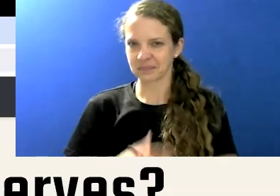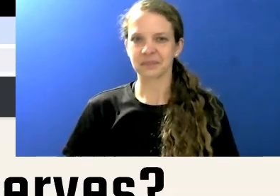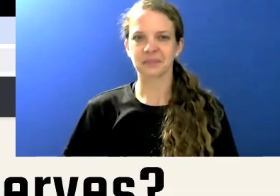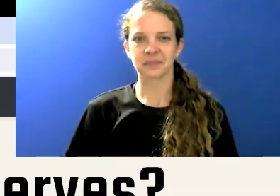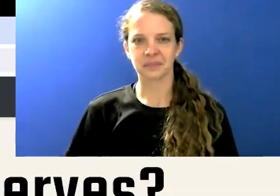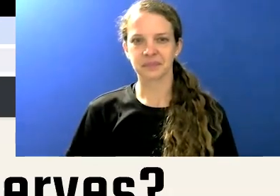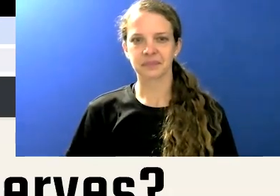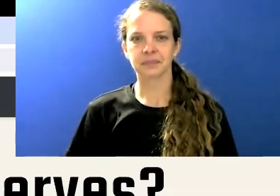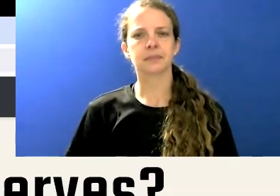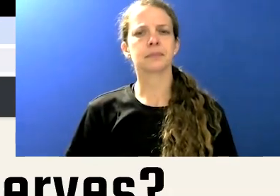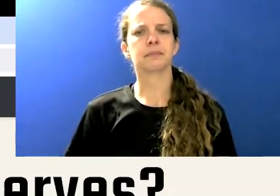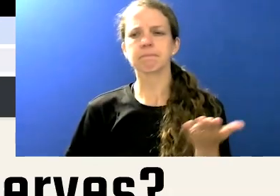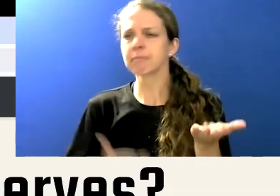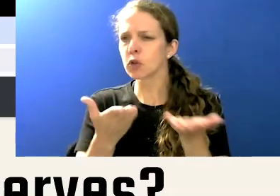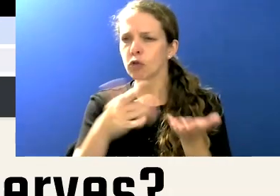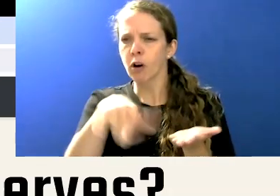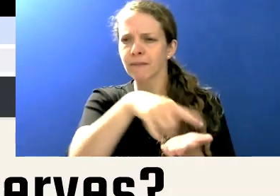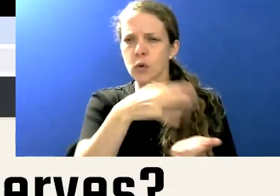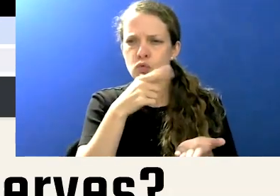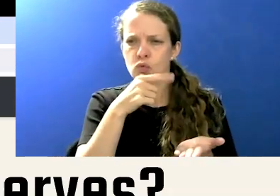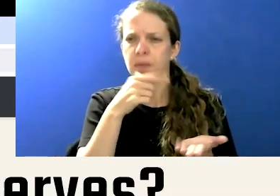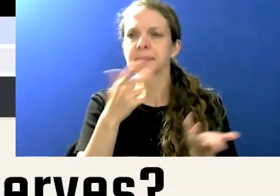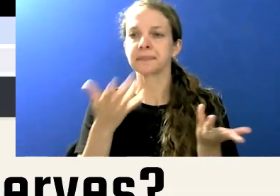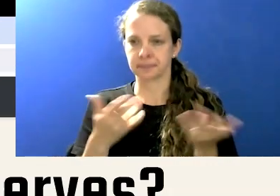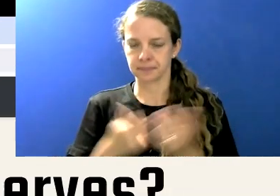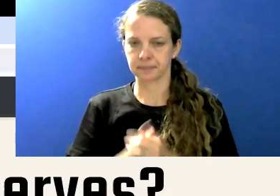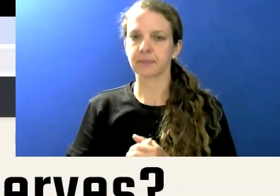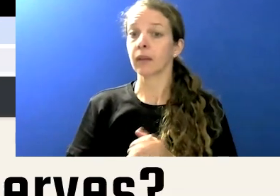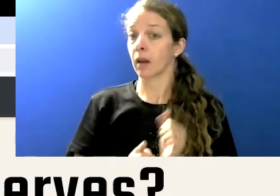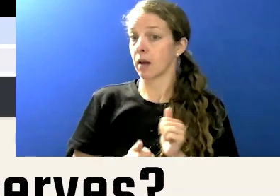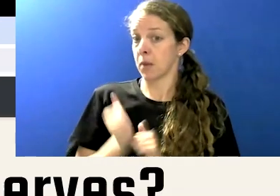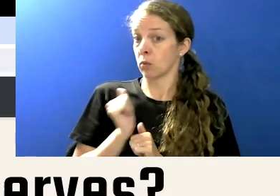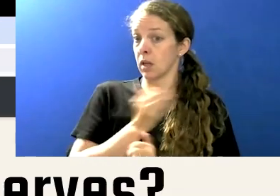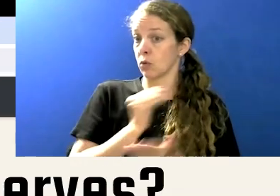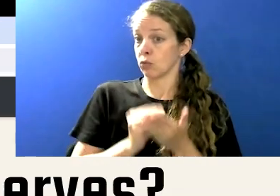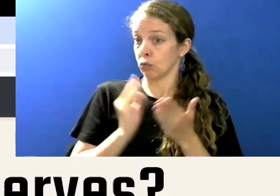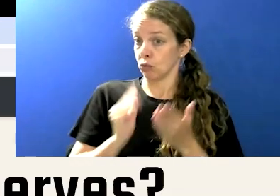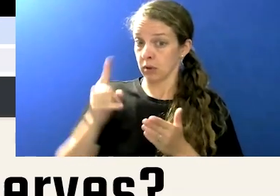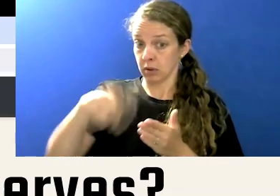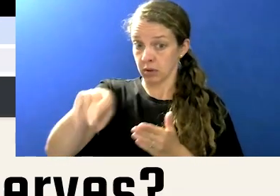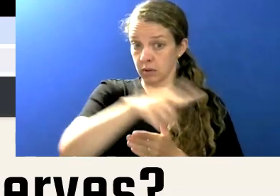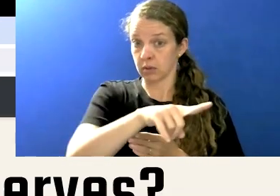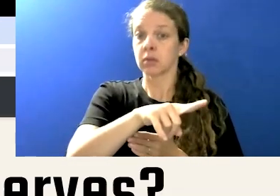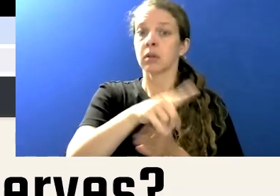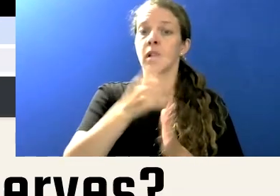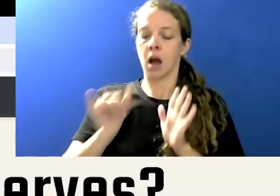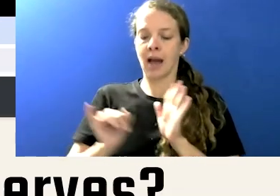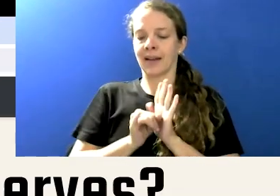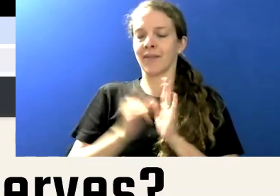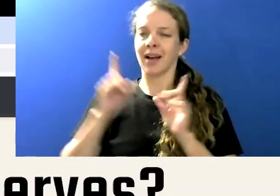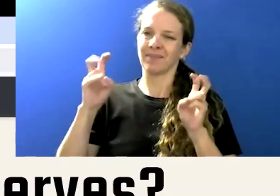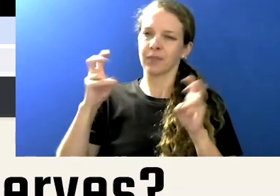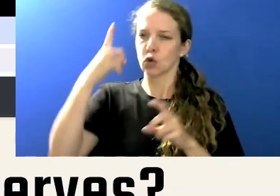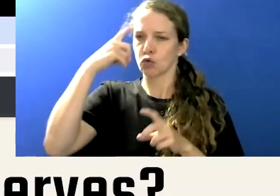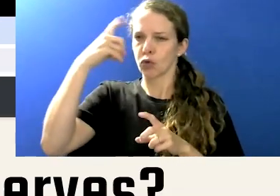So who do we serve at the Dream Center? So the majority of the students served at the Dream Center are identified as a Dreamers